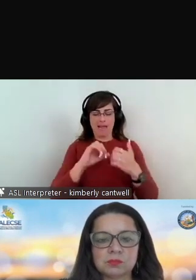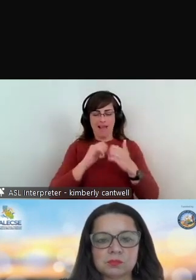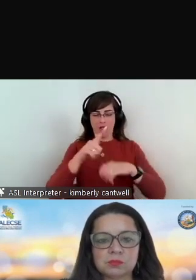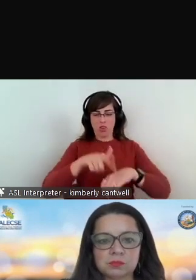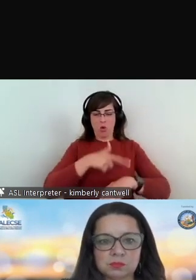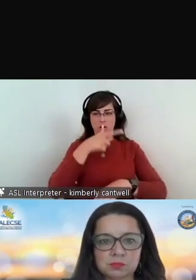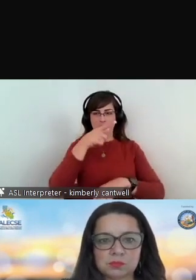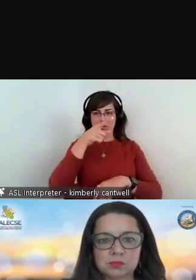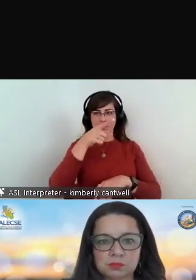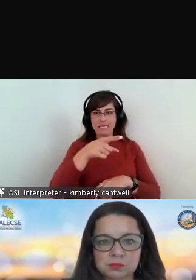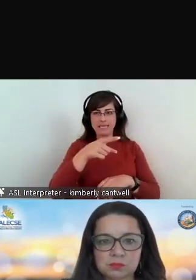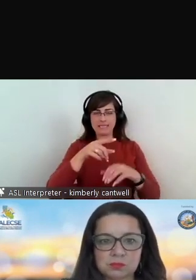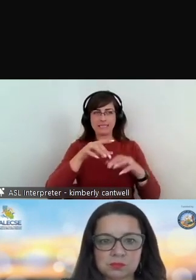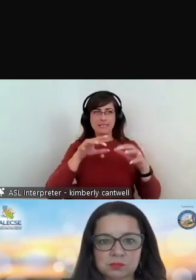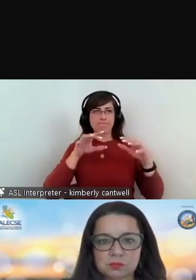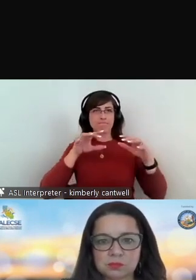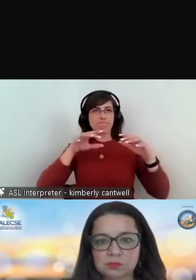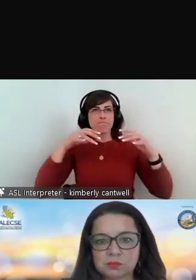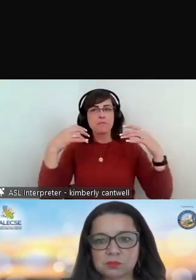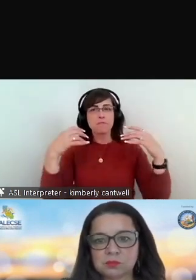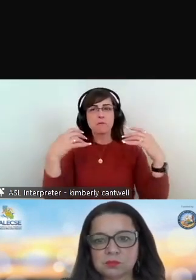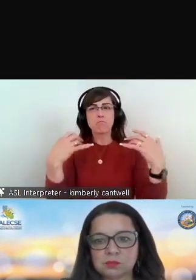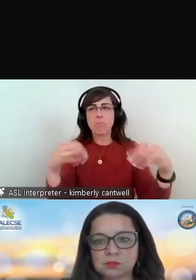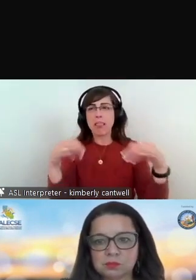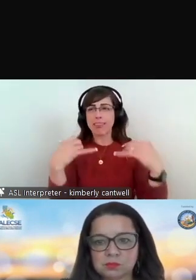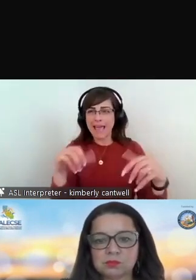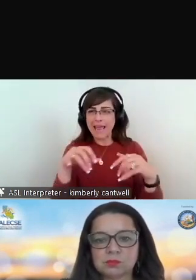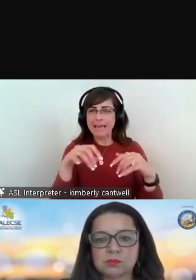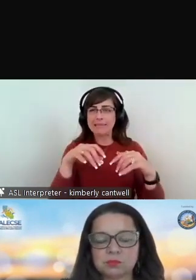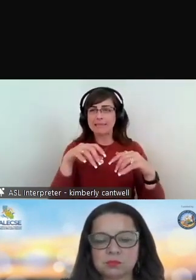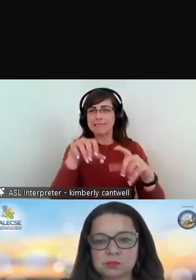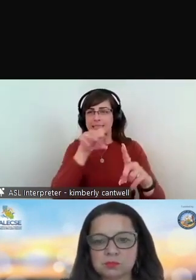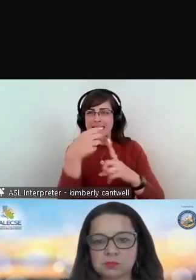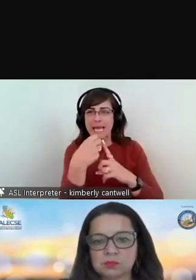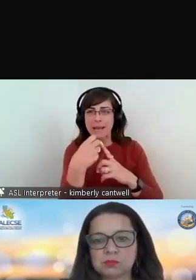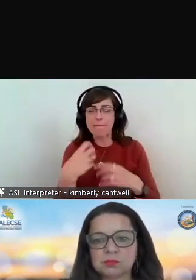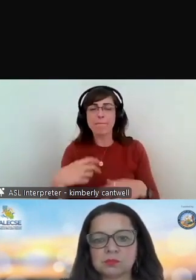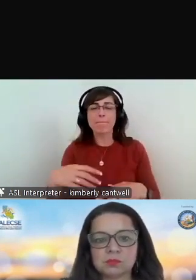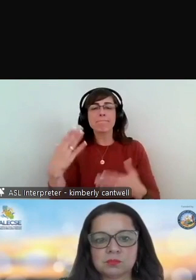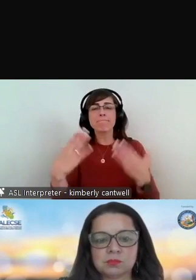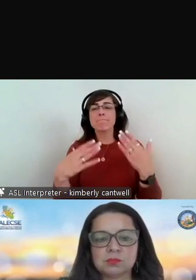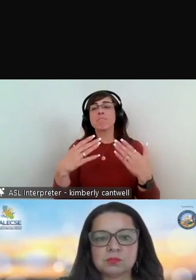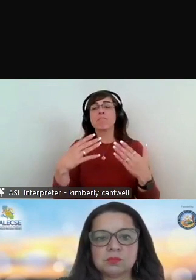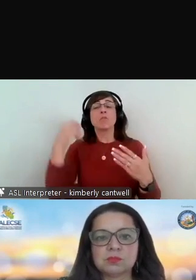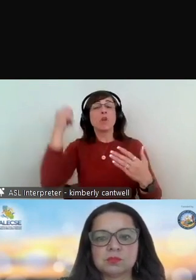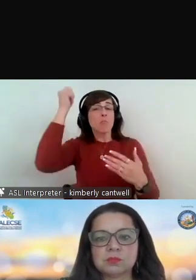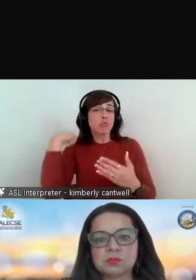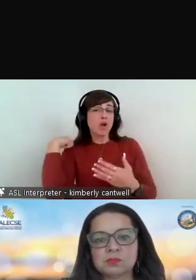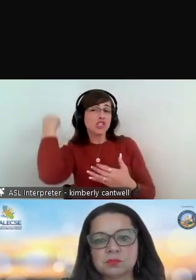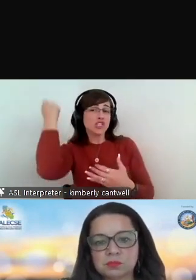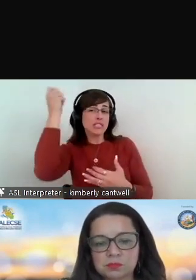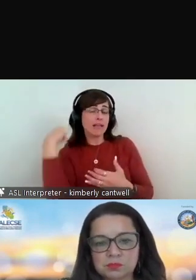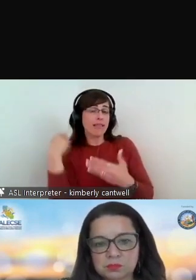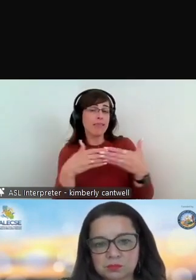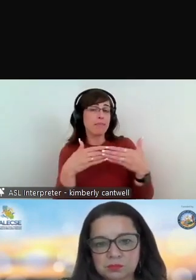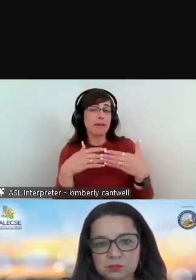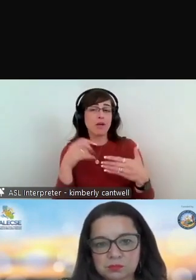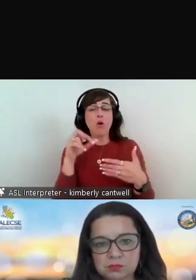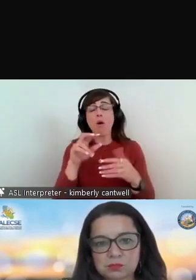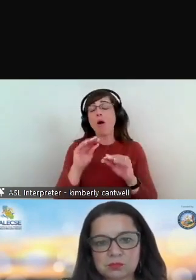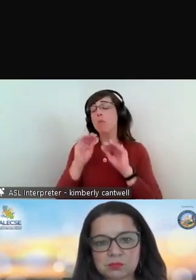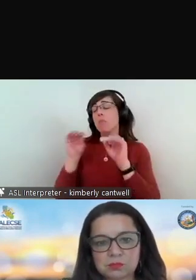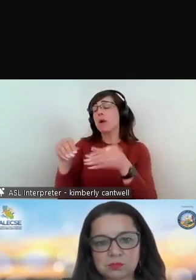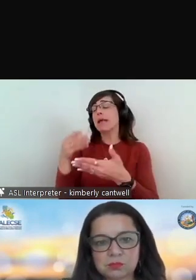this play scheme. So it might just be, I'm brushing the baby's hair, or I'm, putting the